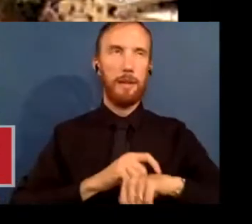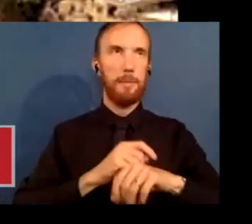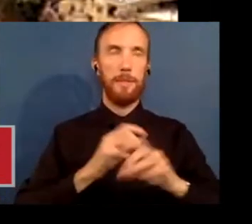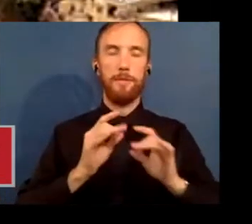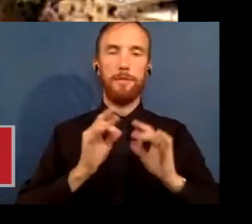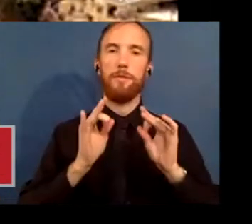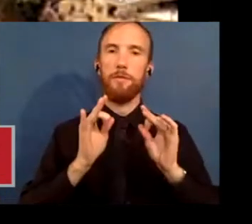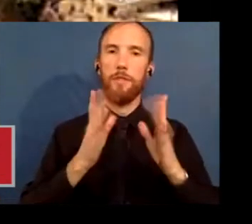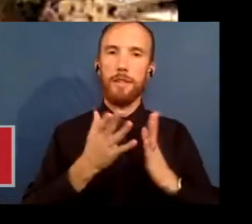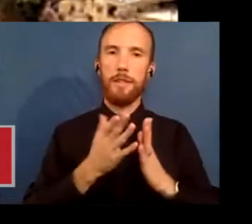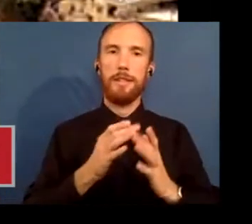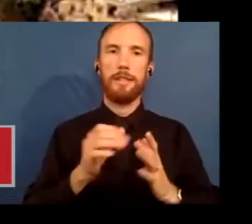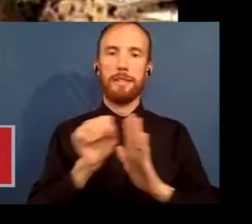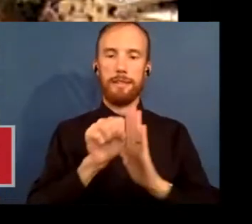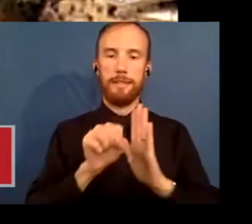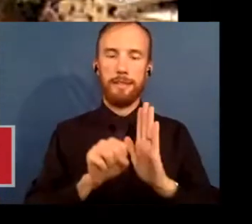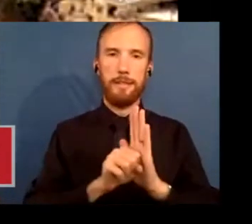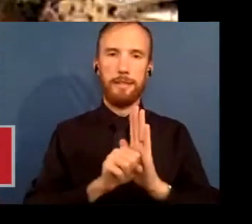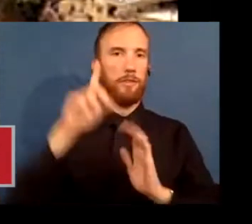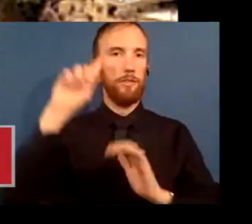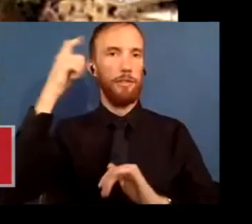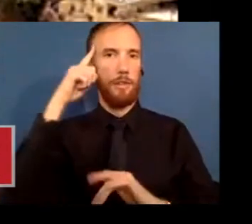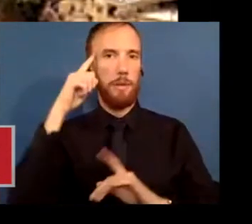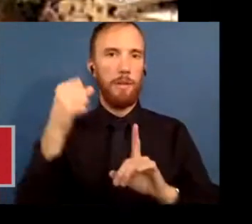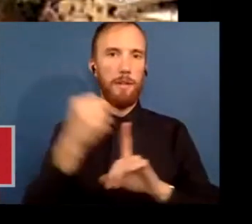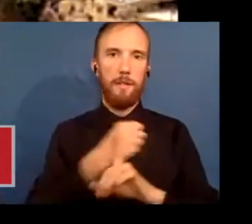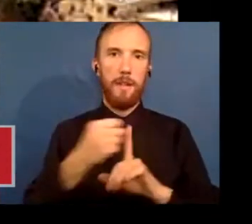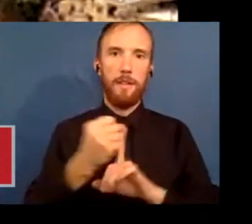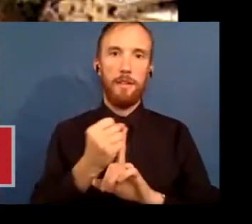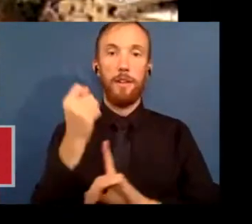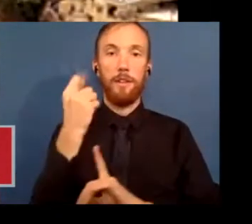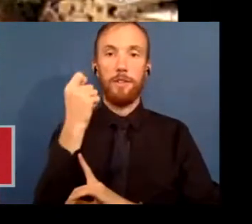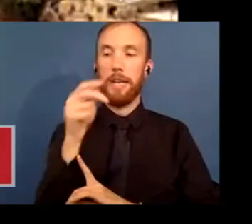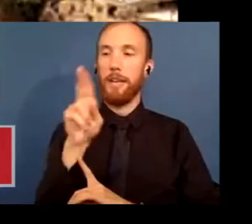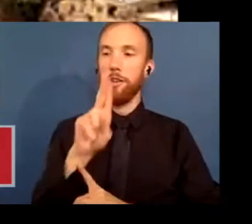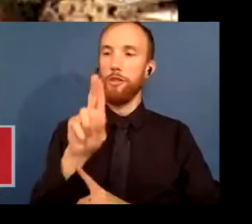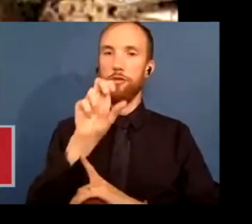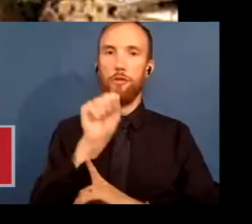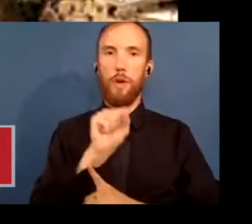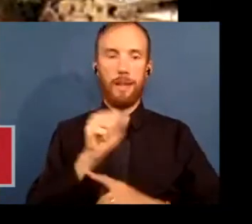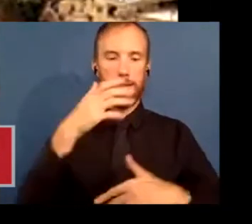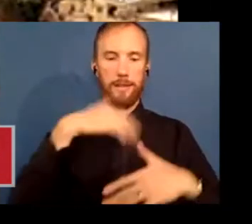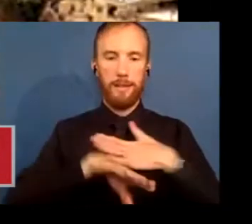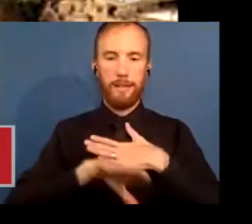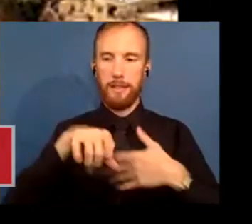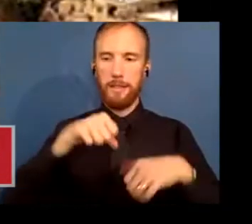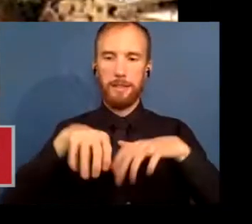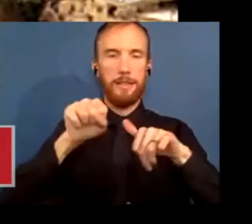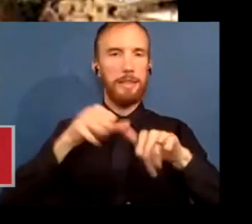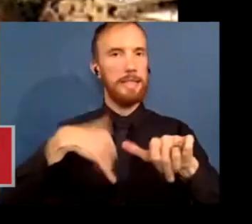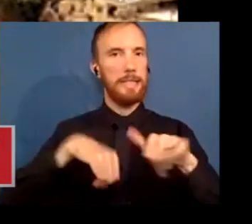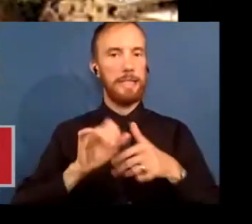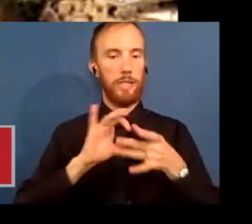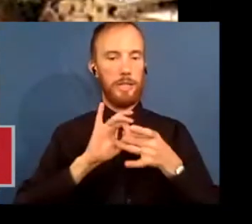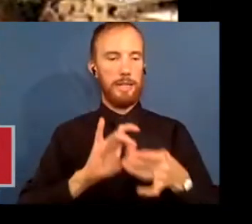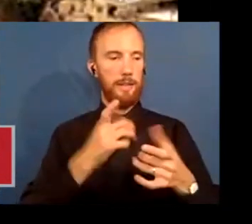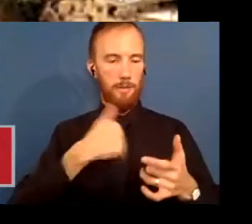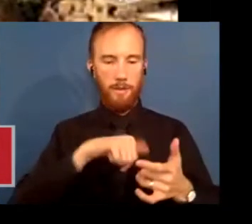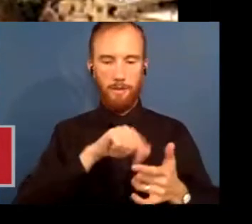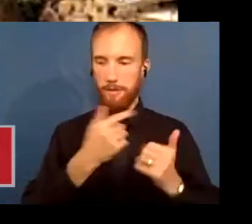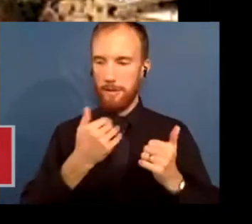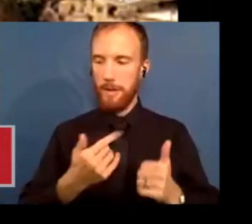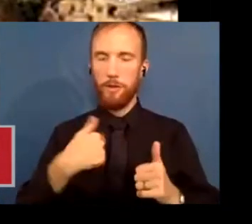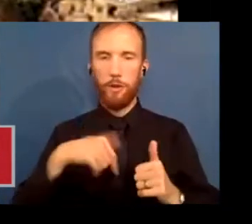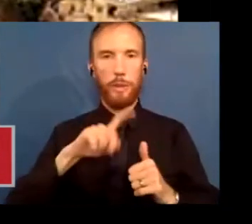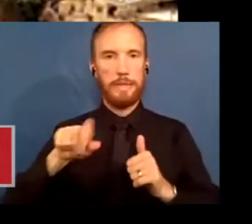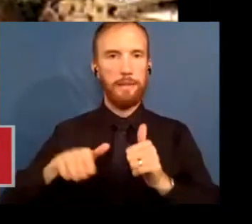really remember that US imperialism already connects us. And so it's up to us to catch up with it and remember